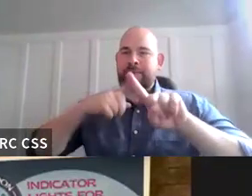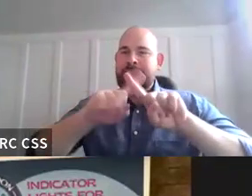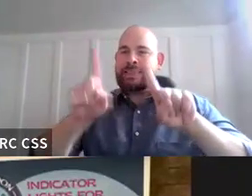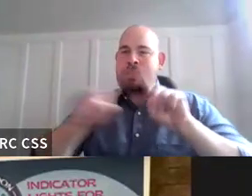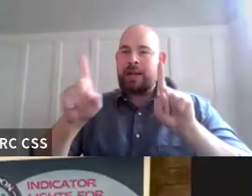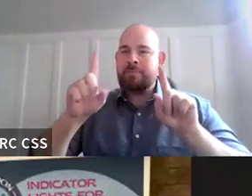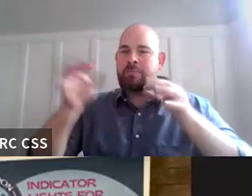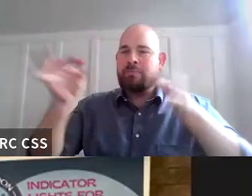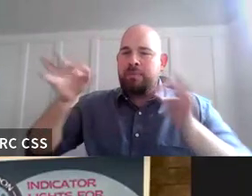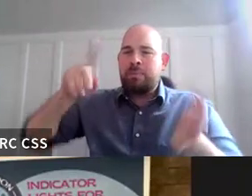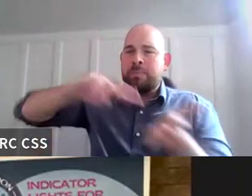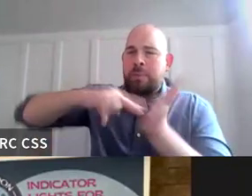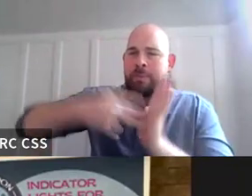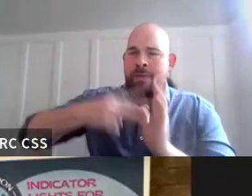colors.